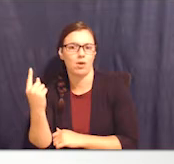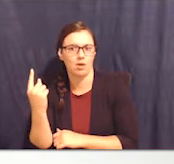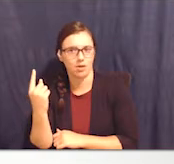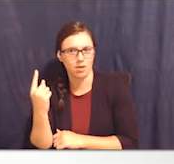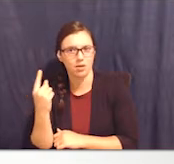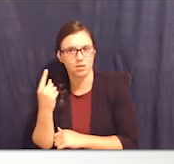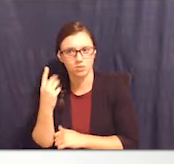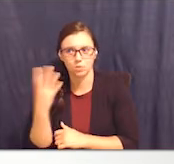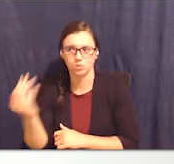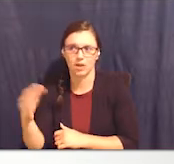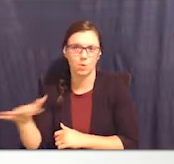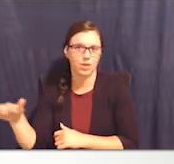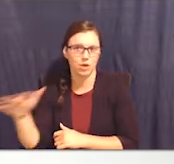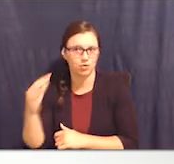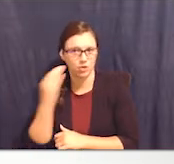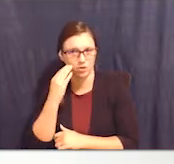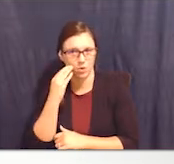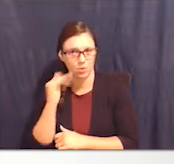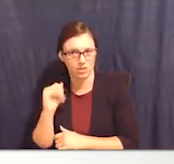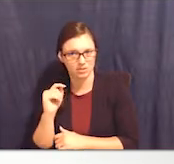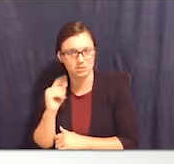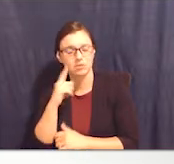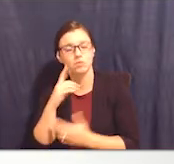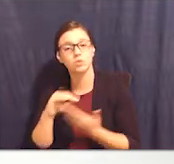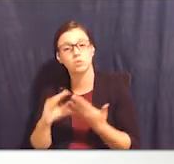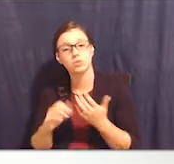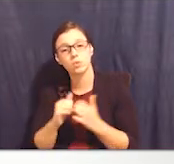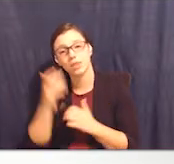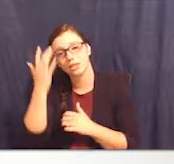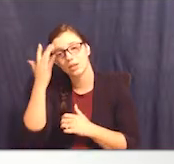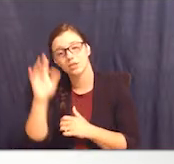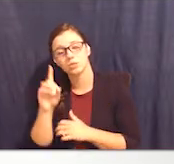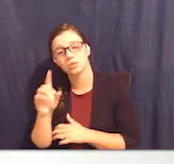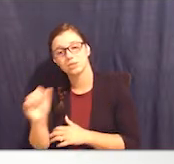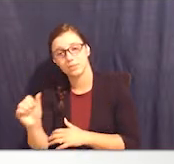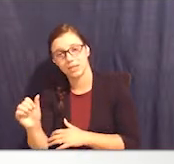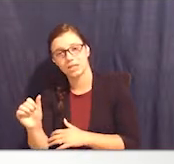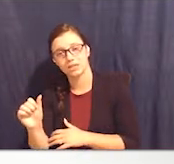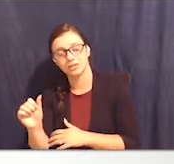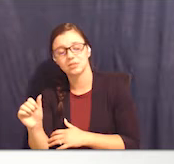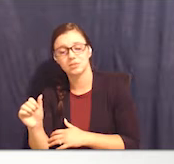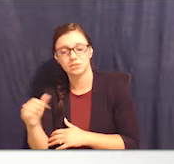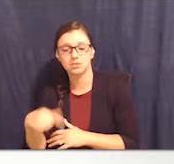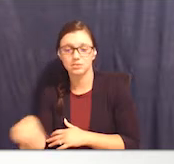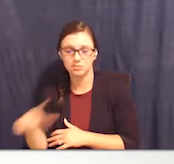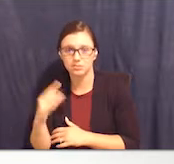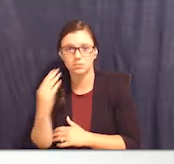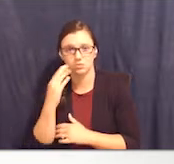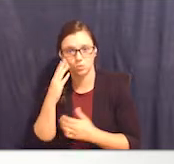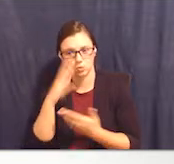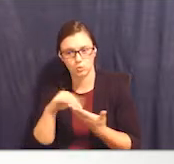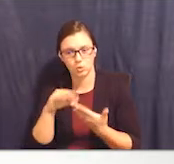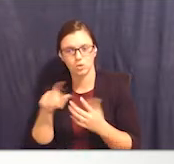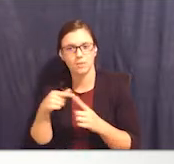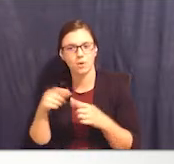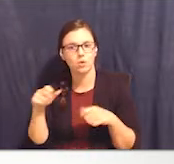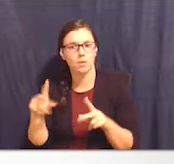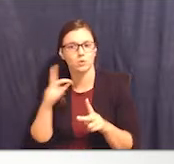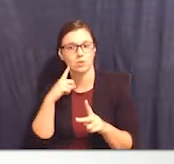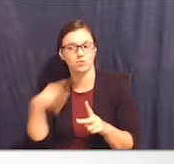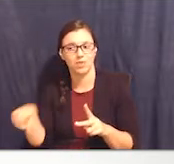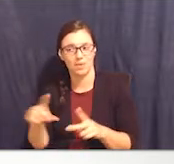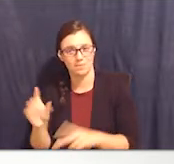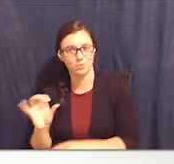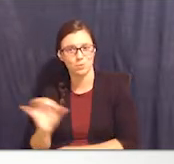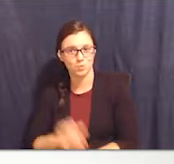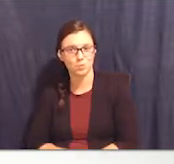And we want them to be able to learn things, but in a club setting. And this is through different activities that they